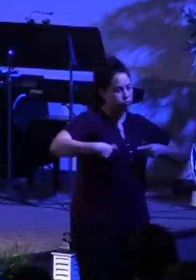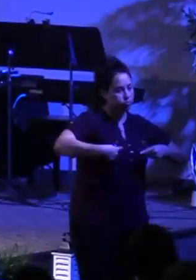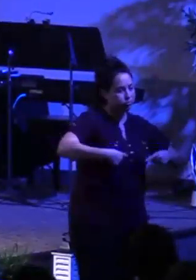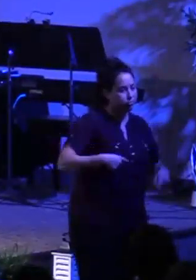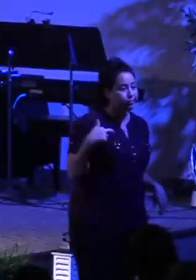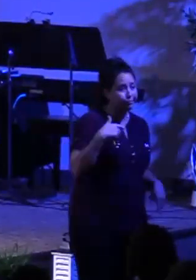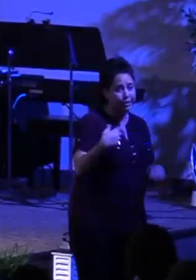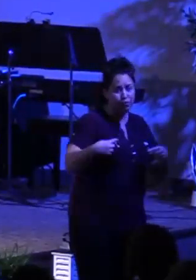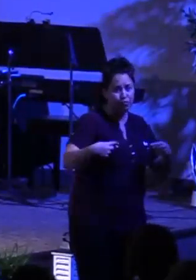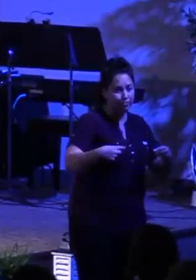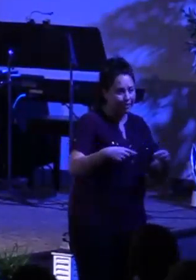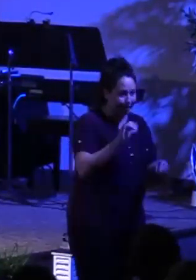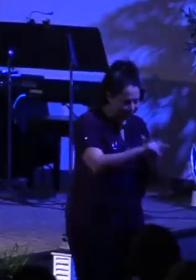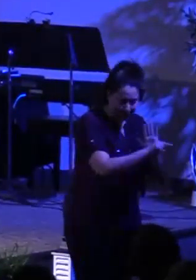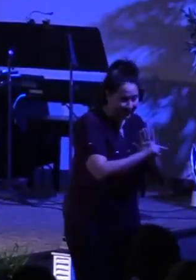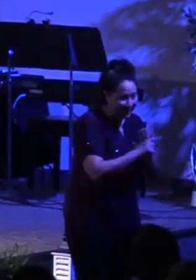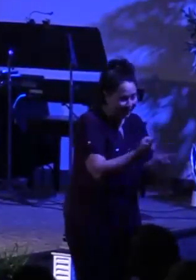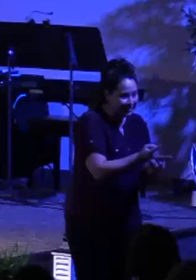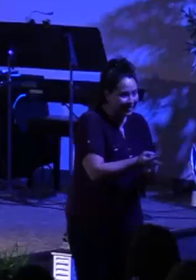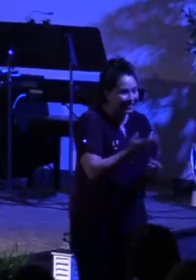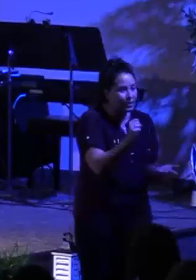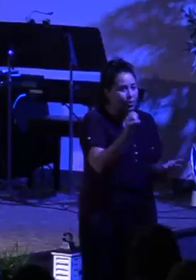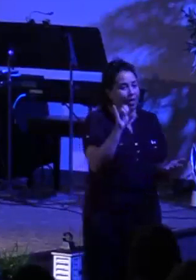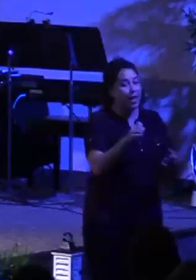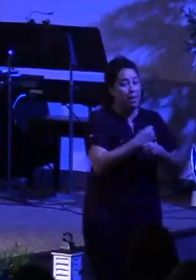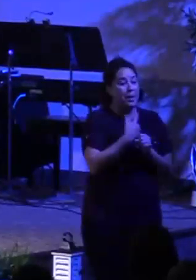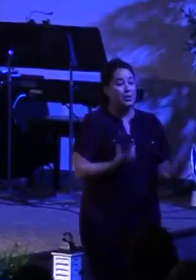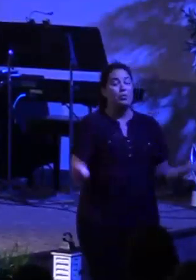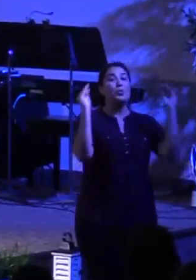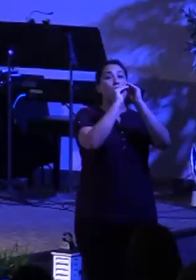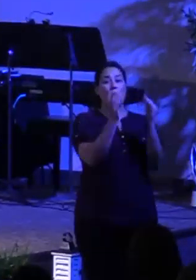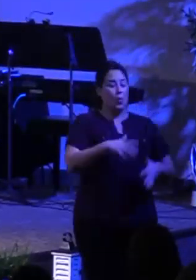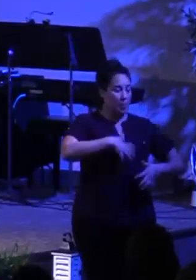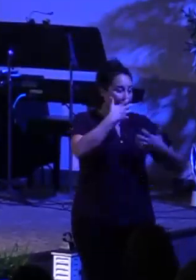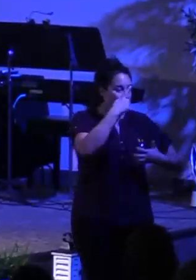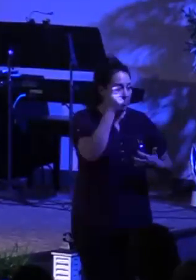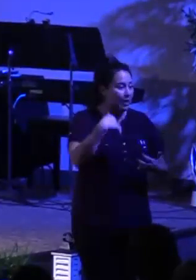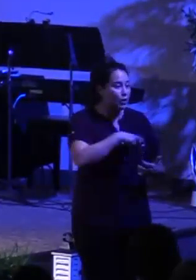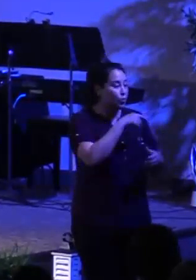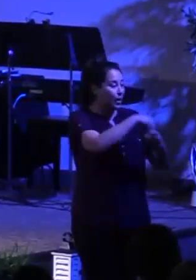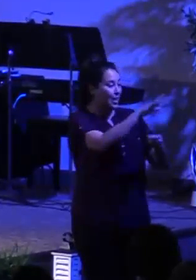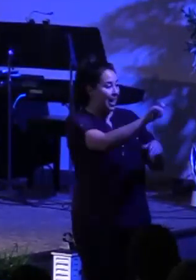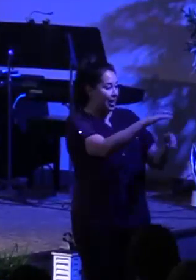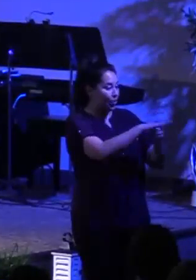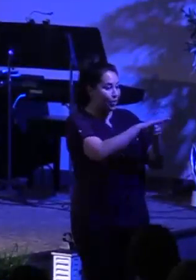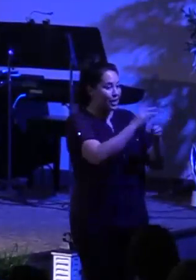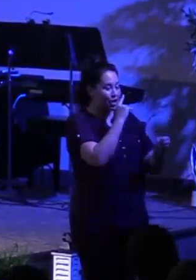Okay? Talk about negative bias. Like, it is so, and that makes me more mad because we're walking down the Champs-Élysées in